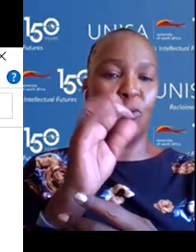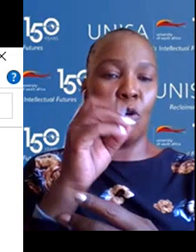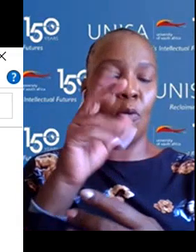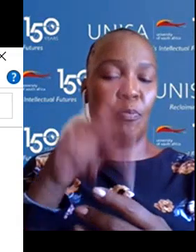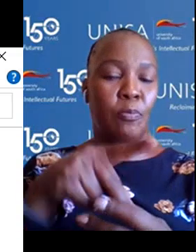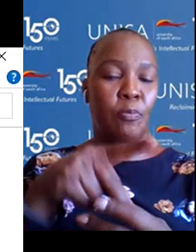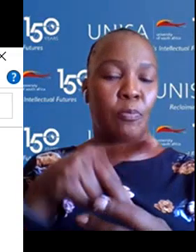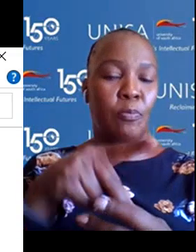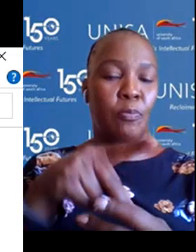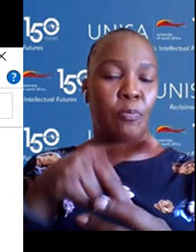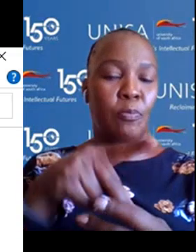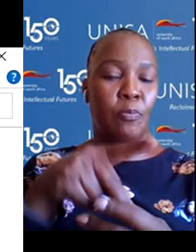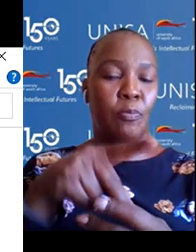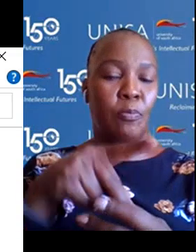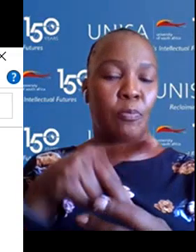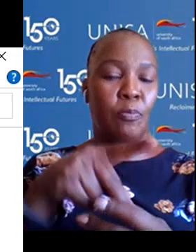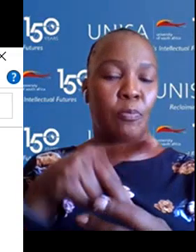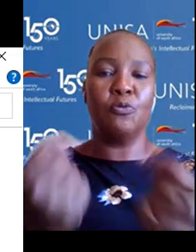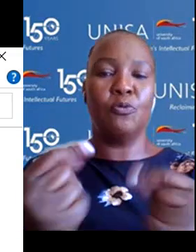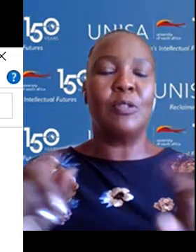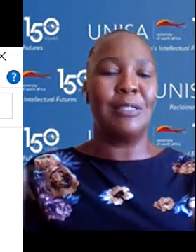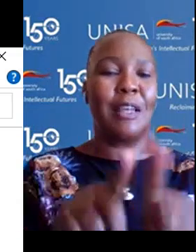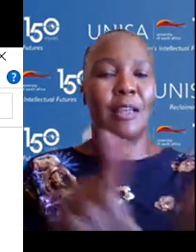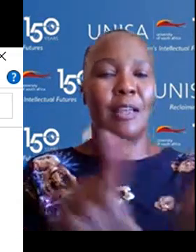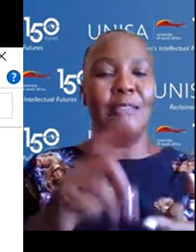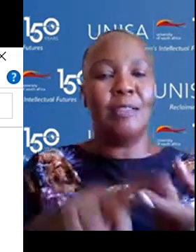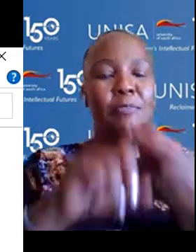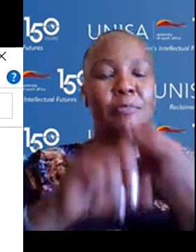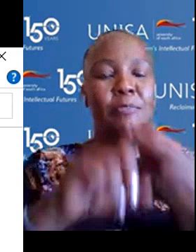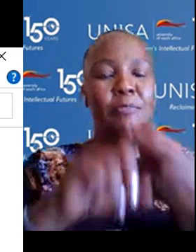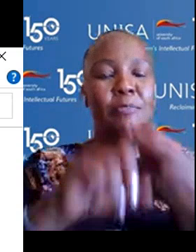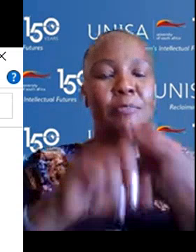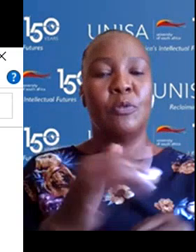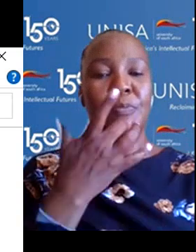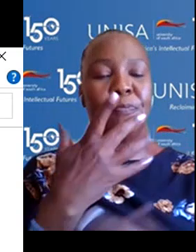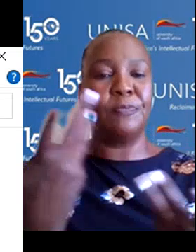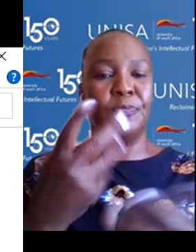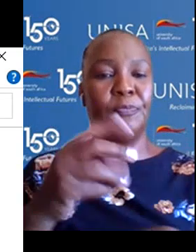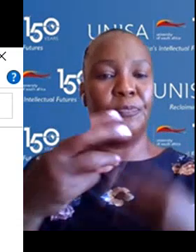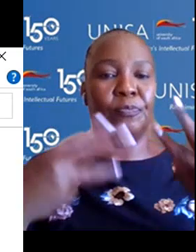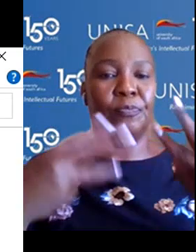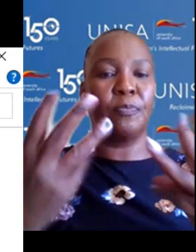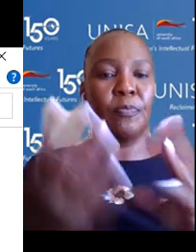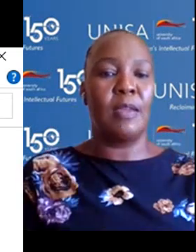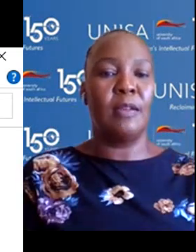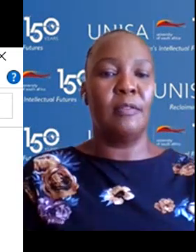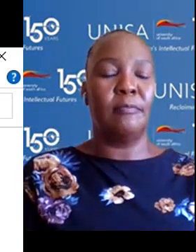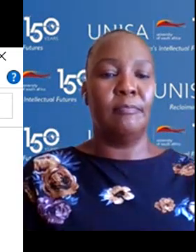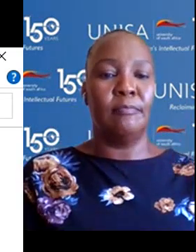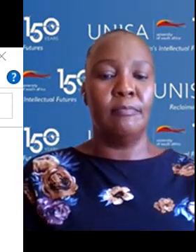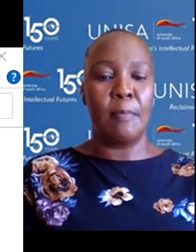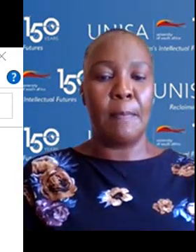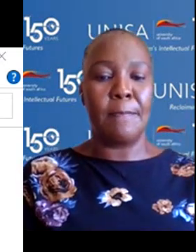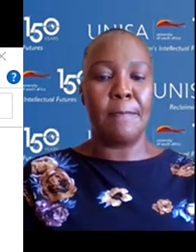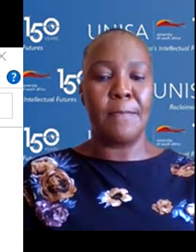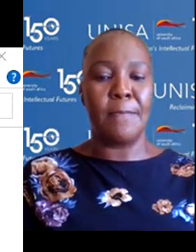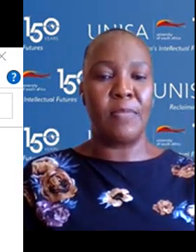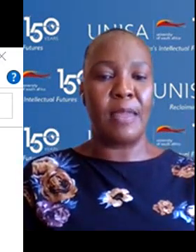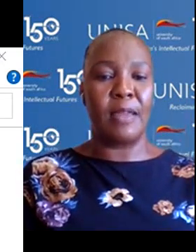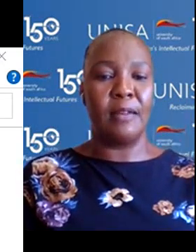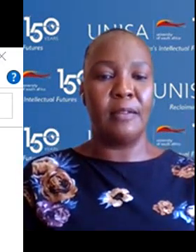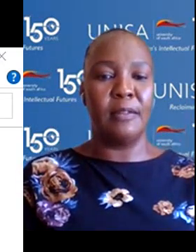much it's going to do the same thing for you. It all depends where you prefer to work. And that's the gist of it. All right, Richard, so I think